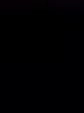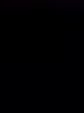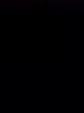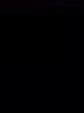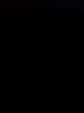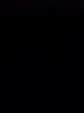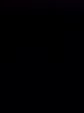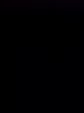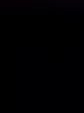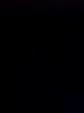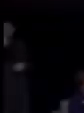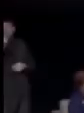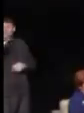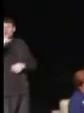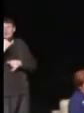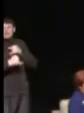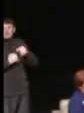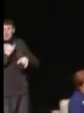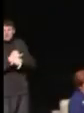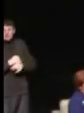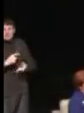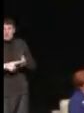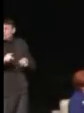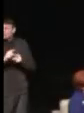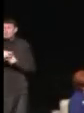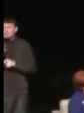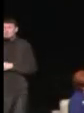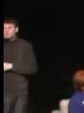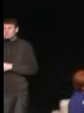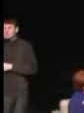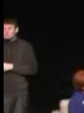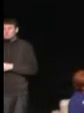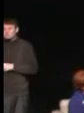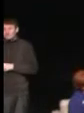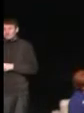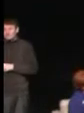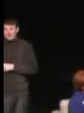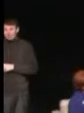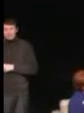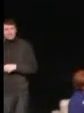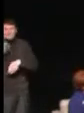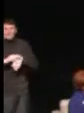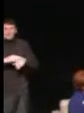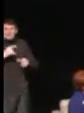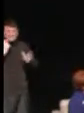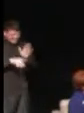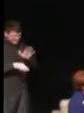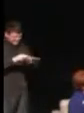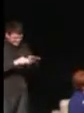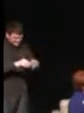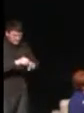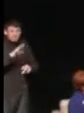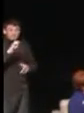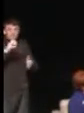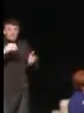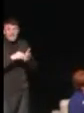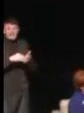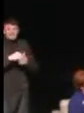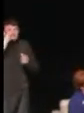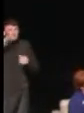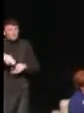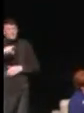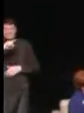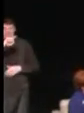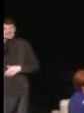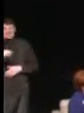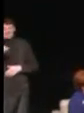here, and Manitoba Education. By the way, that archaeological dig piece, we received coverage in Zimbabwe. Now,